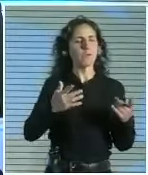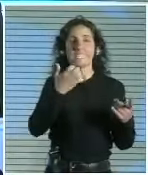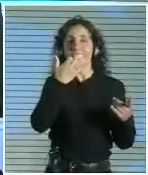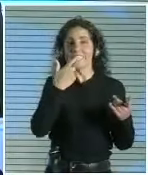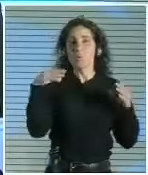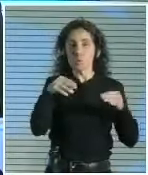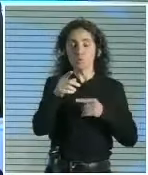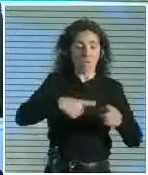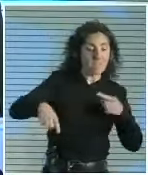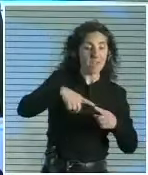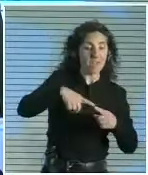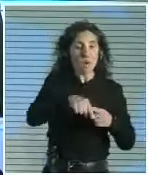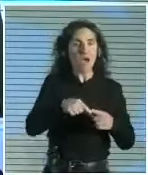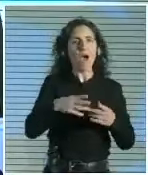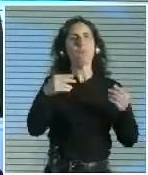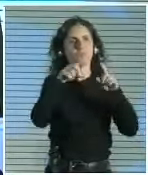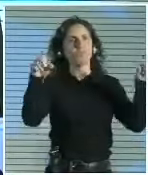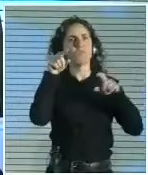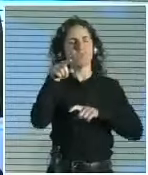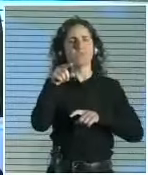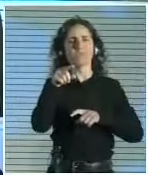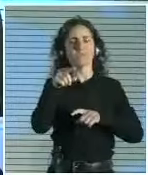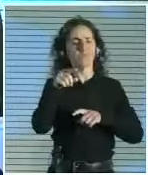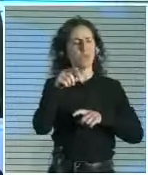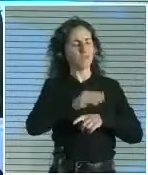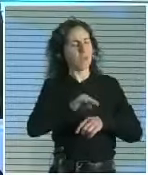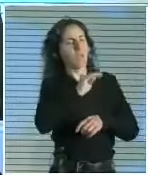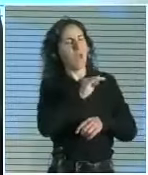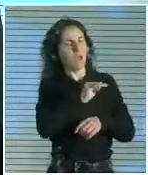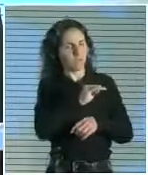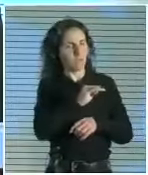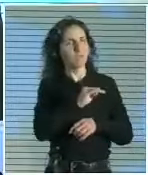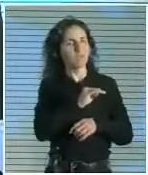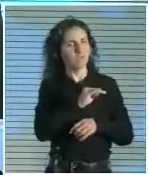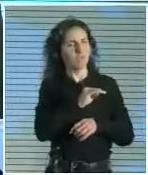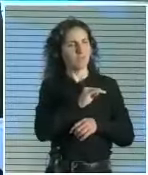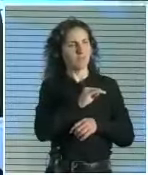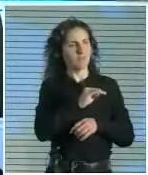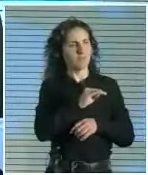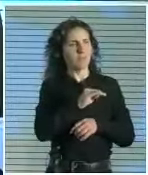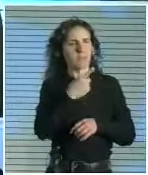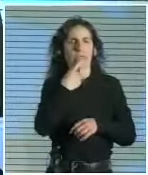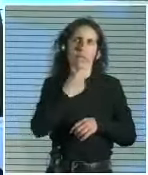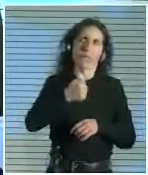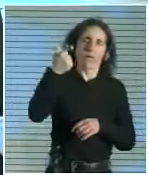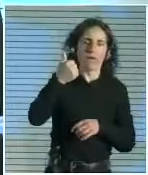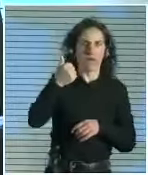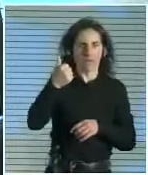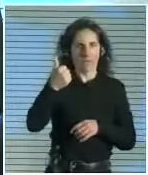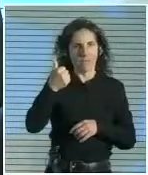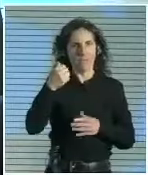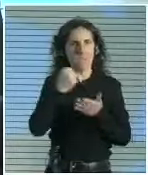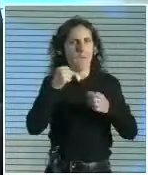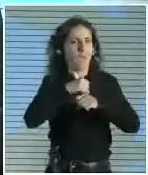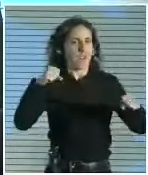doors and saying, my brand is requiring that I divert food waste. Where is the infrastructure for this? My brand is